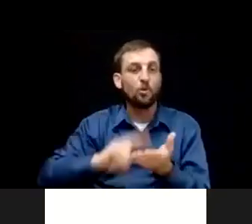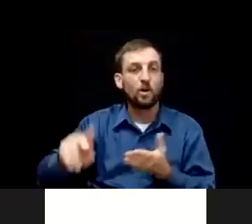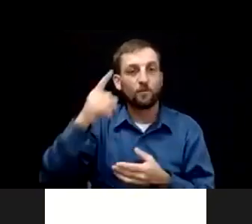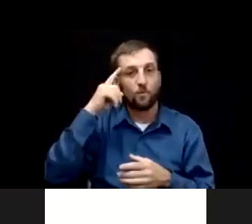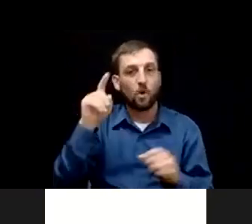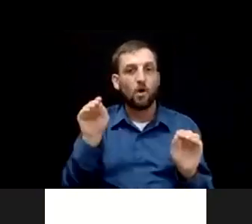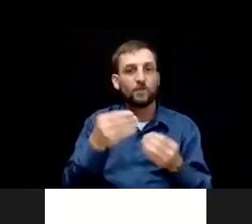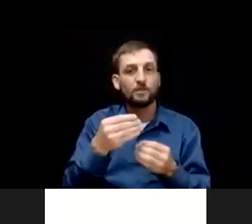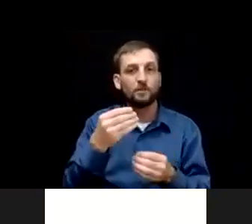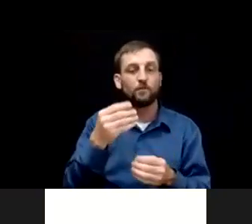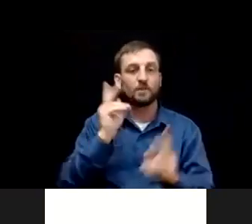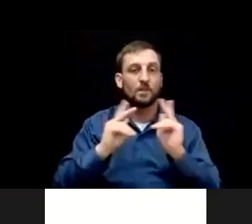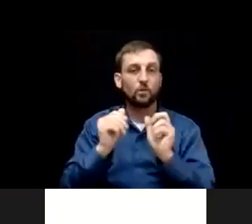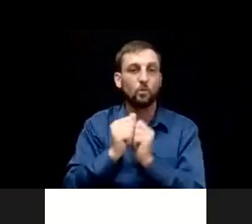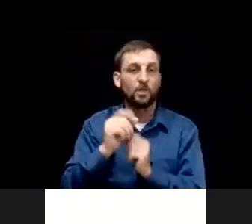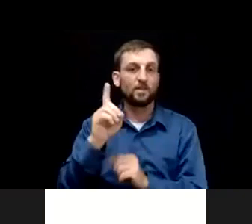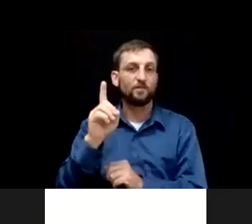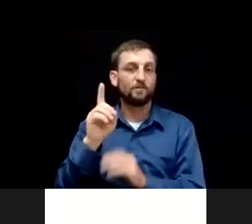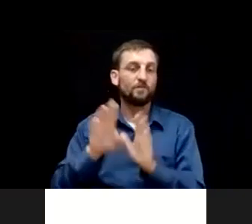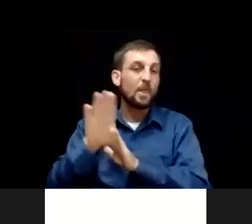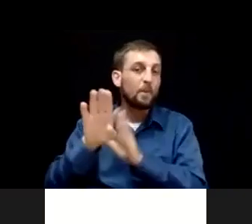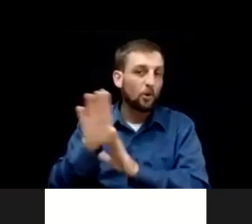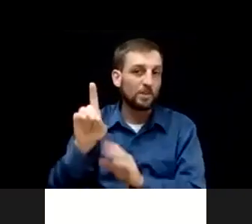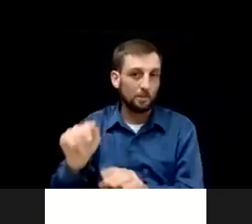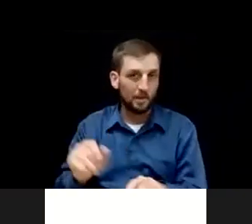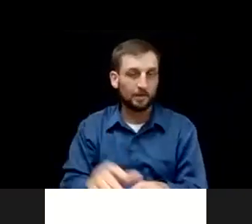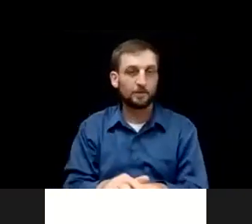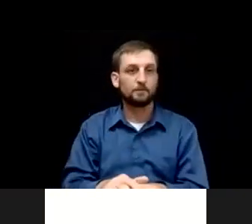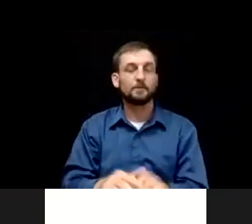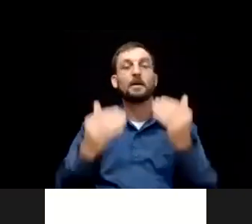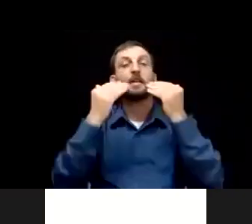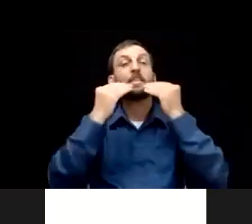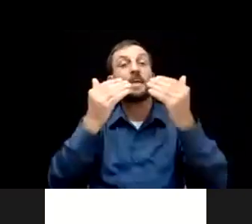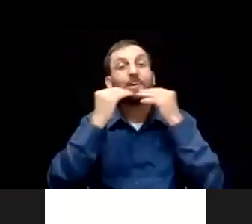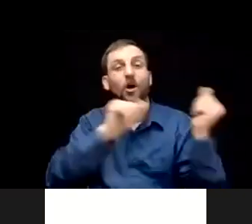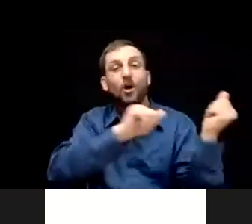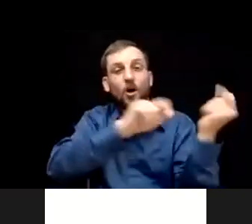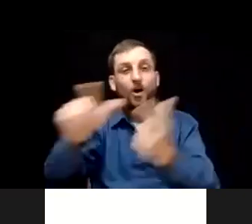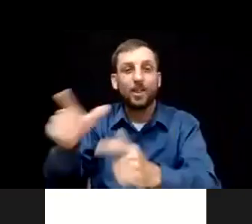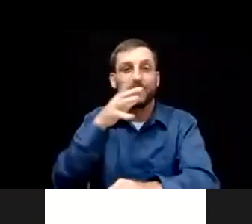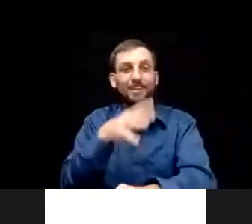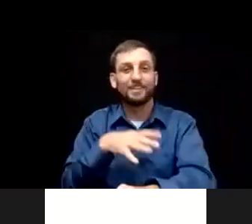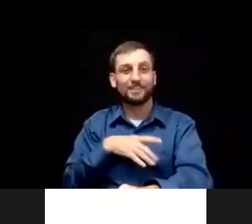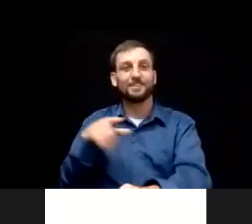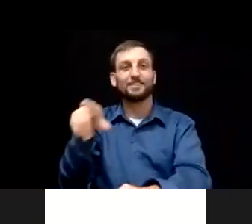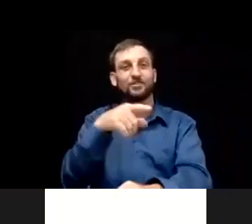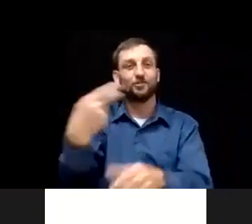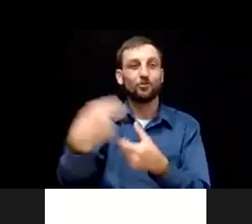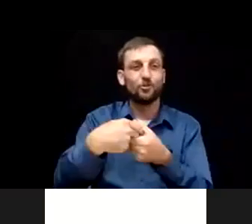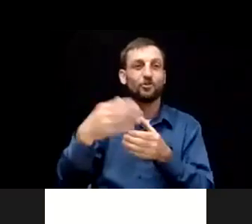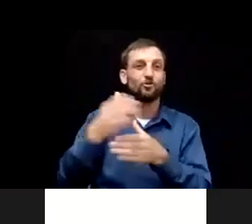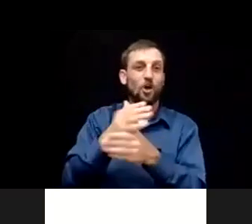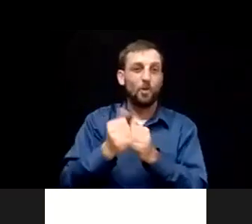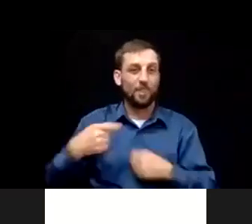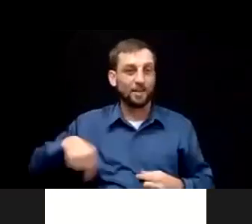with Developmental Disabilities. And I appreciate all of these ladies sharing with us